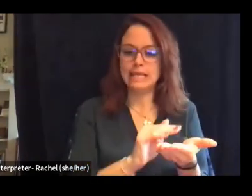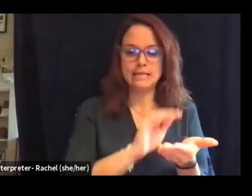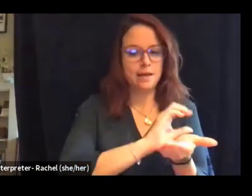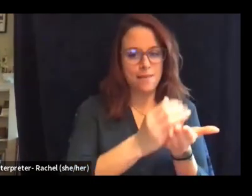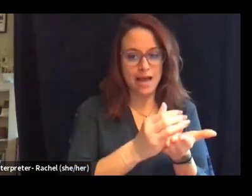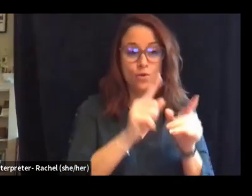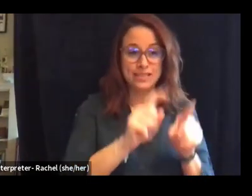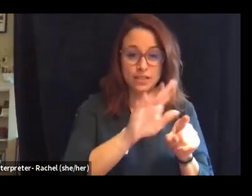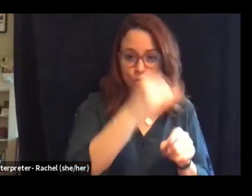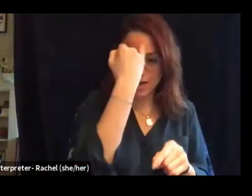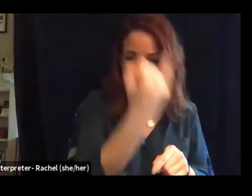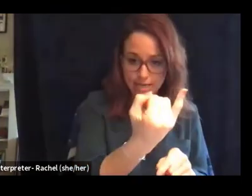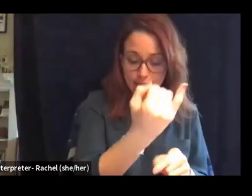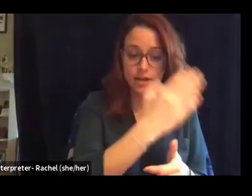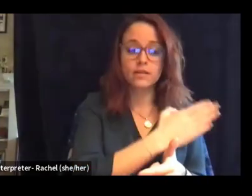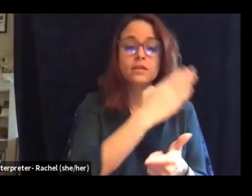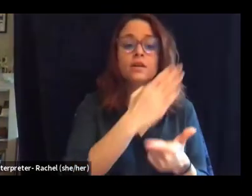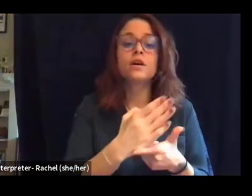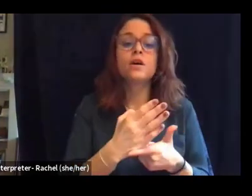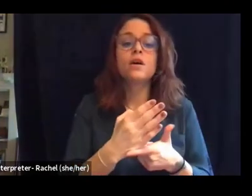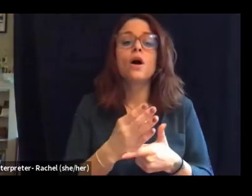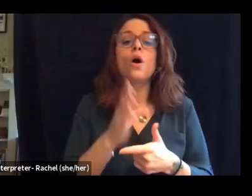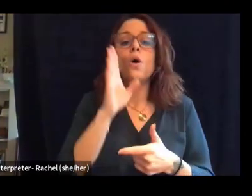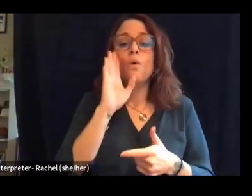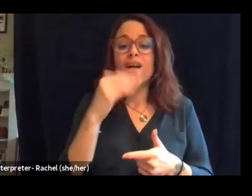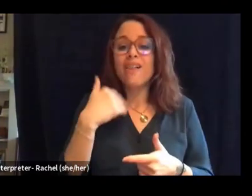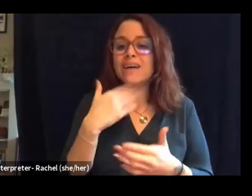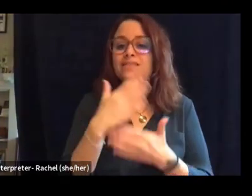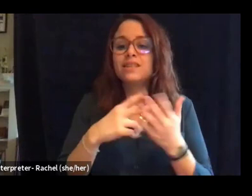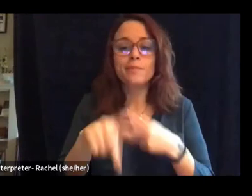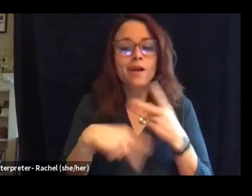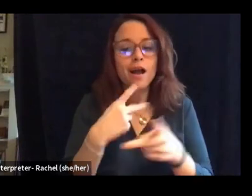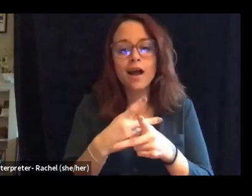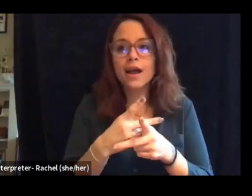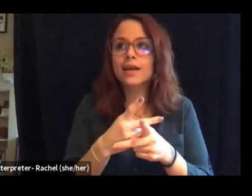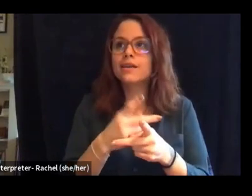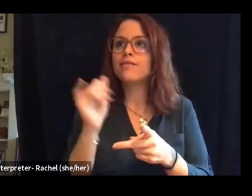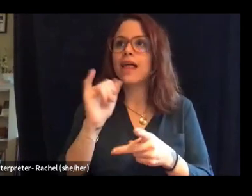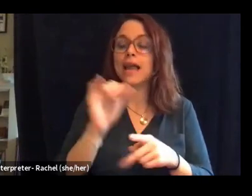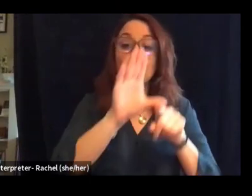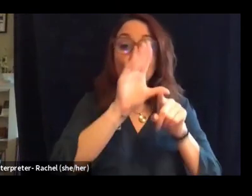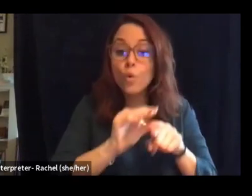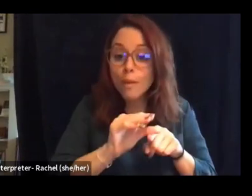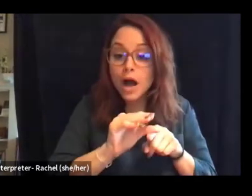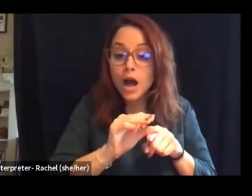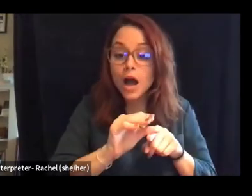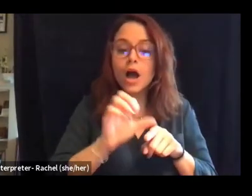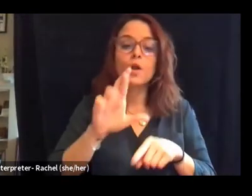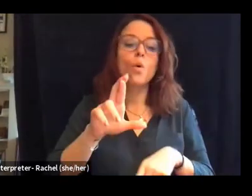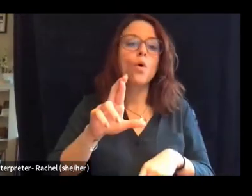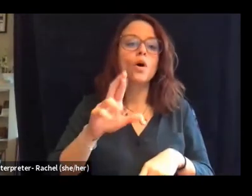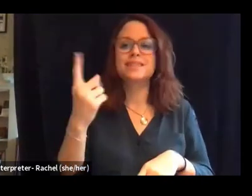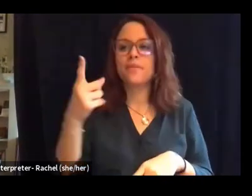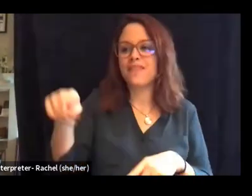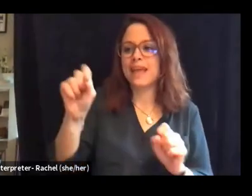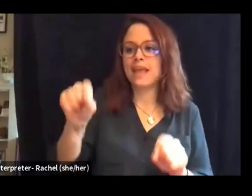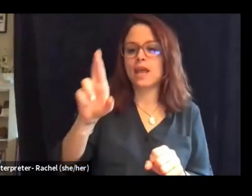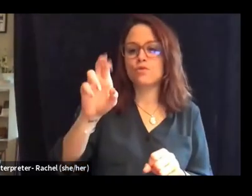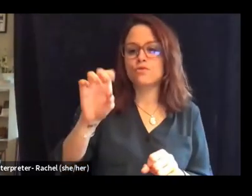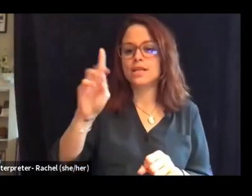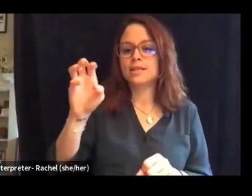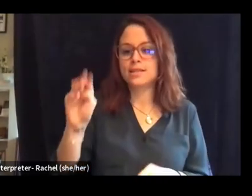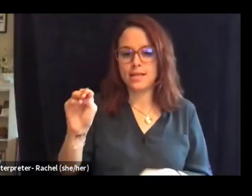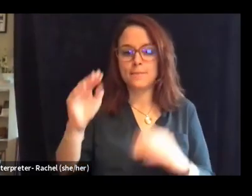some kind of a trackable redemption, say, for example, a coupon. If it's possible, test